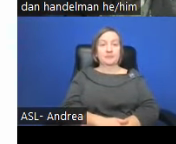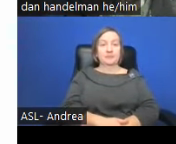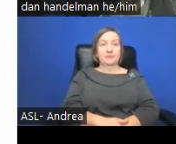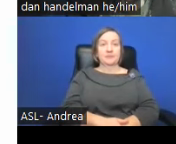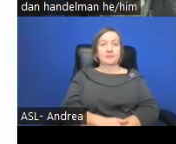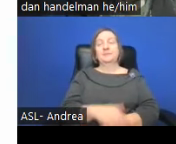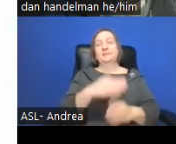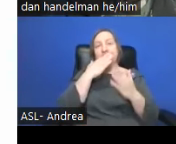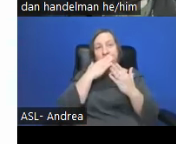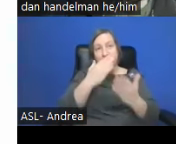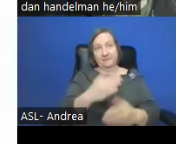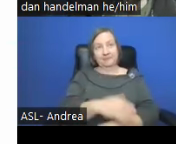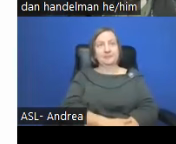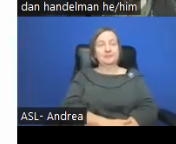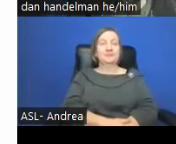Thank you.